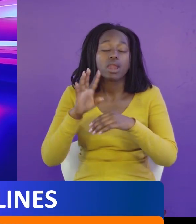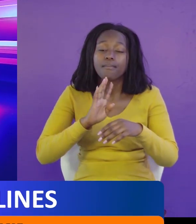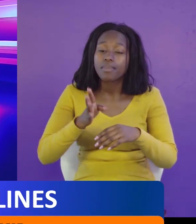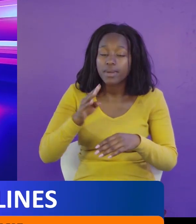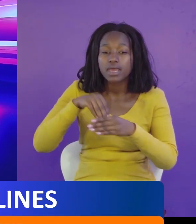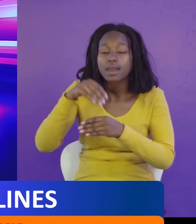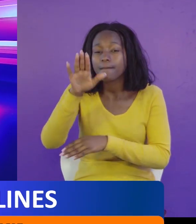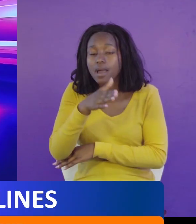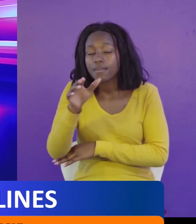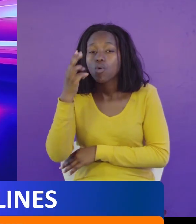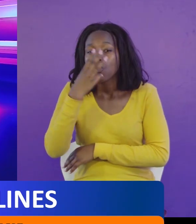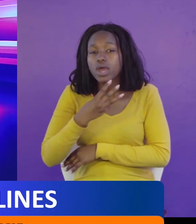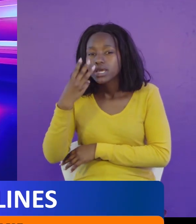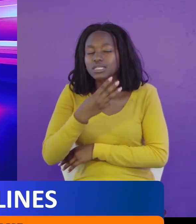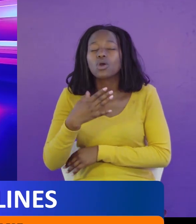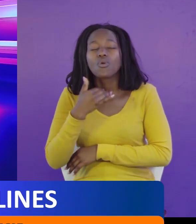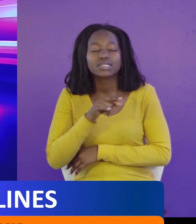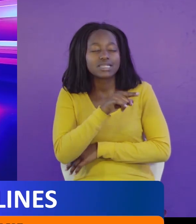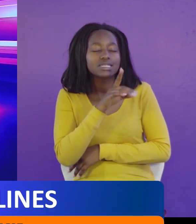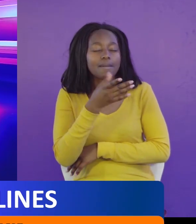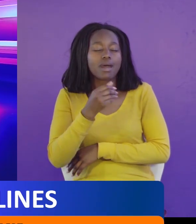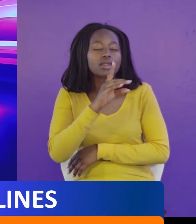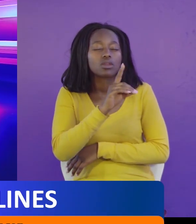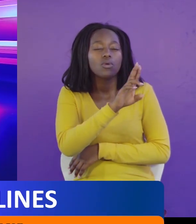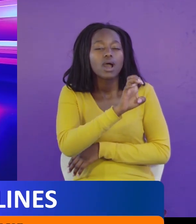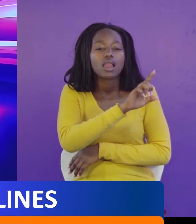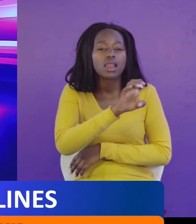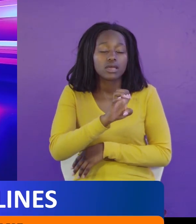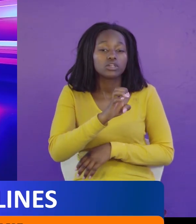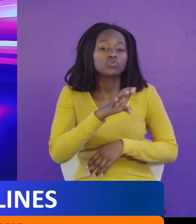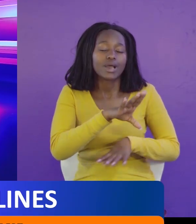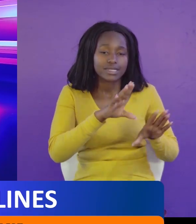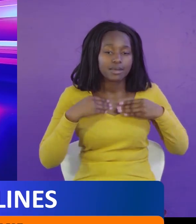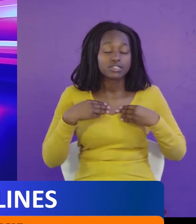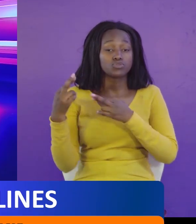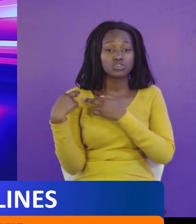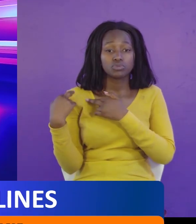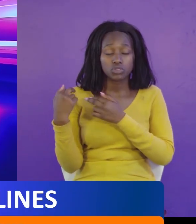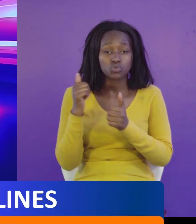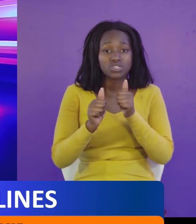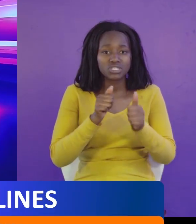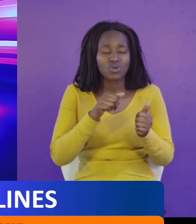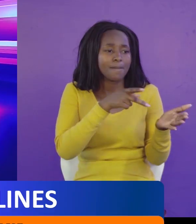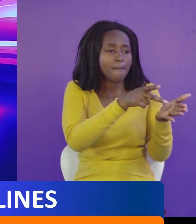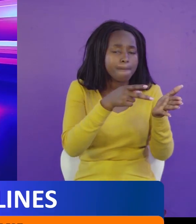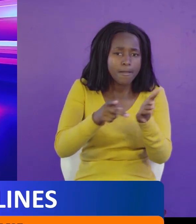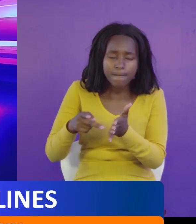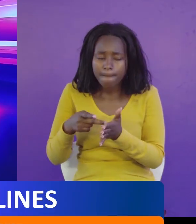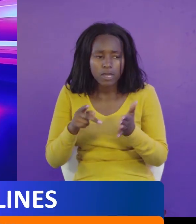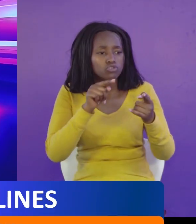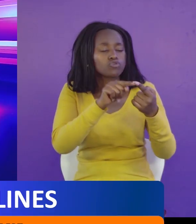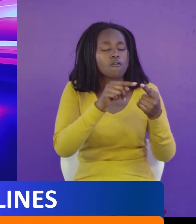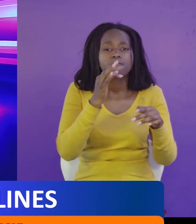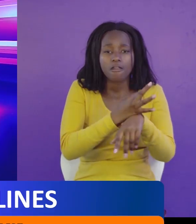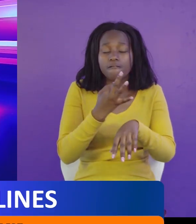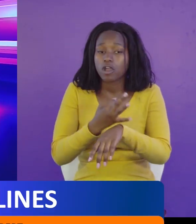take responsibility for payments made to non-existent hospitals, and the lawmakers further accused Duale, the SHA